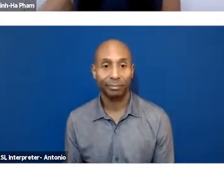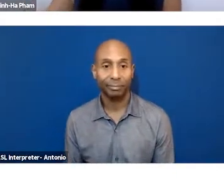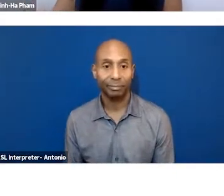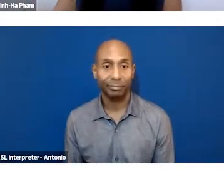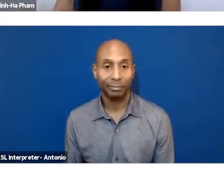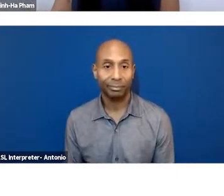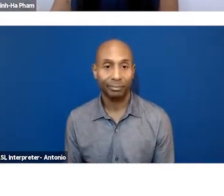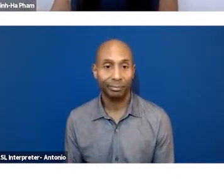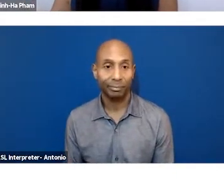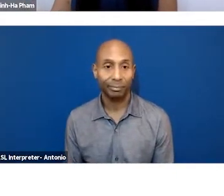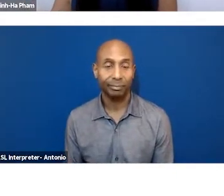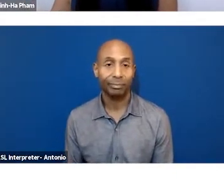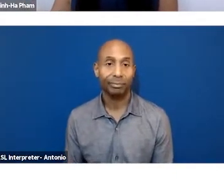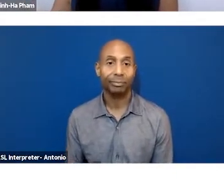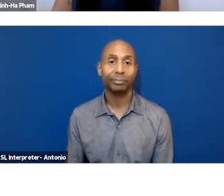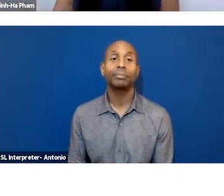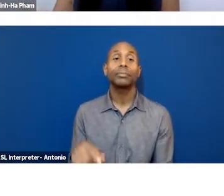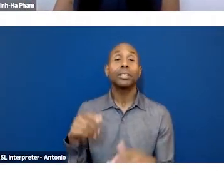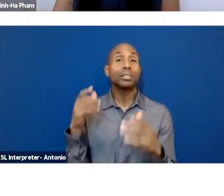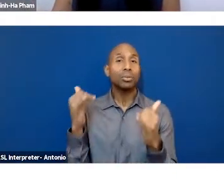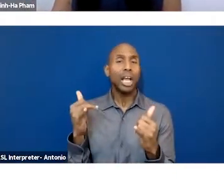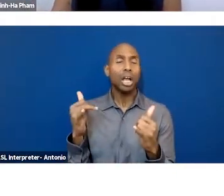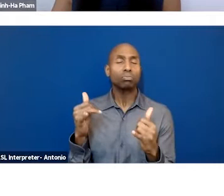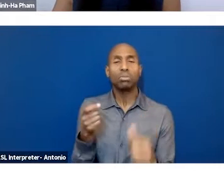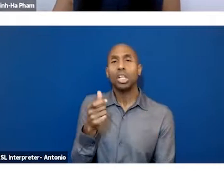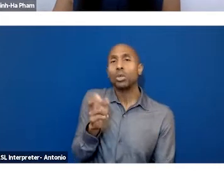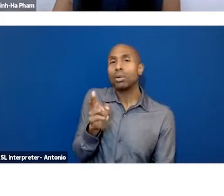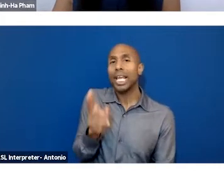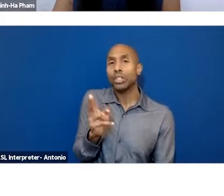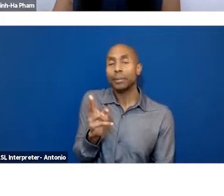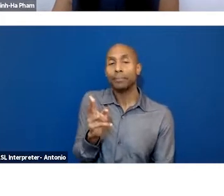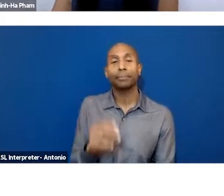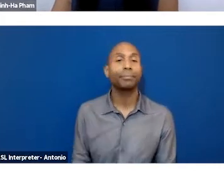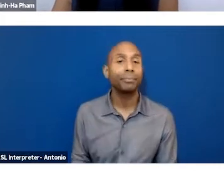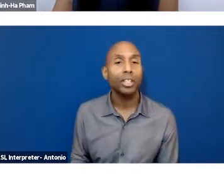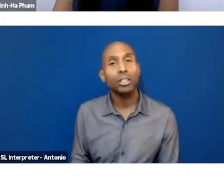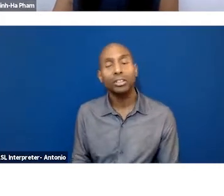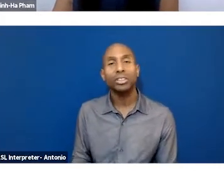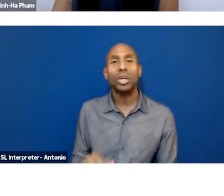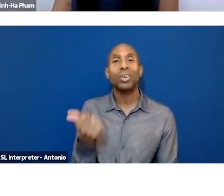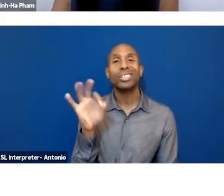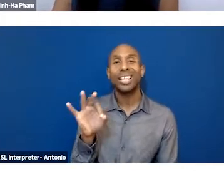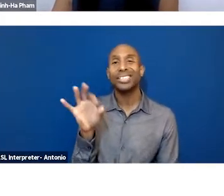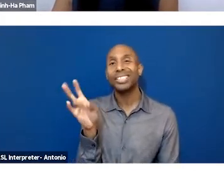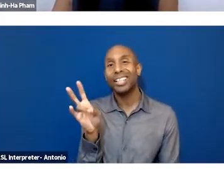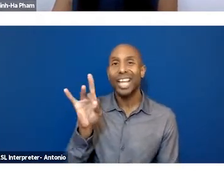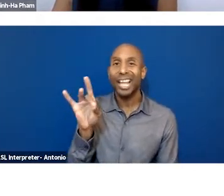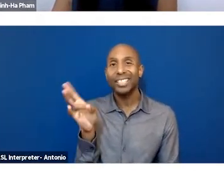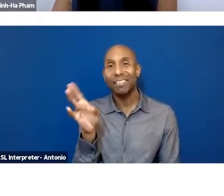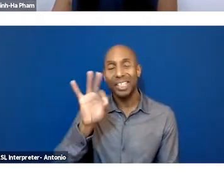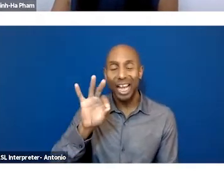Okay, so a little bit of a history lesson here. In the late 1970s and then accelerating in the 1980s